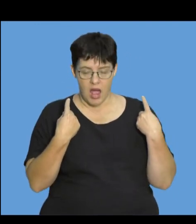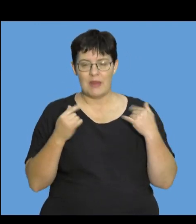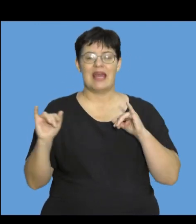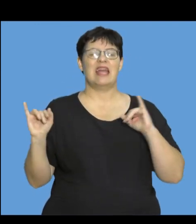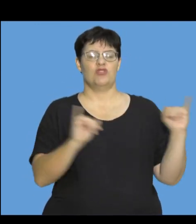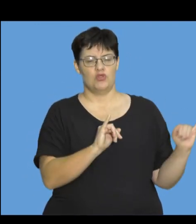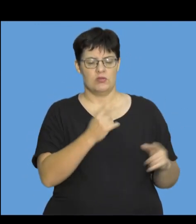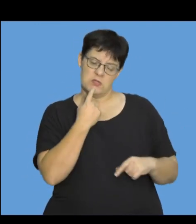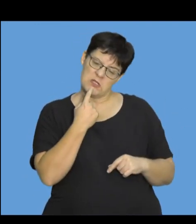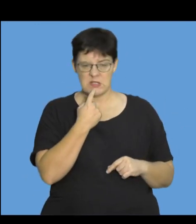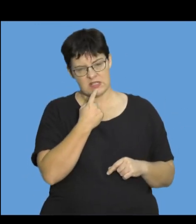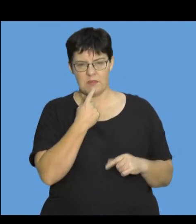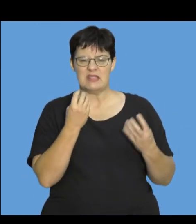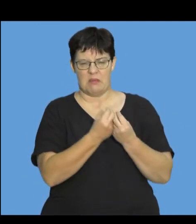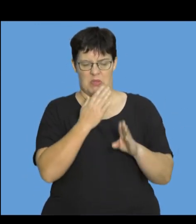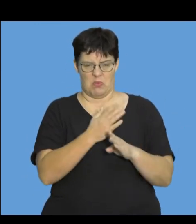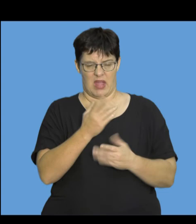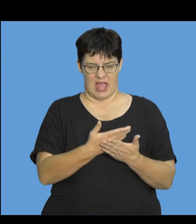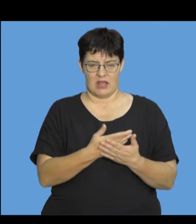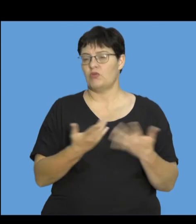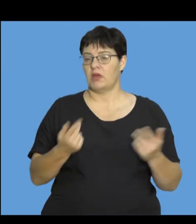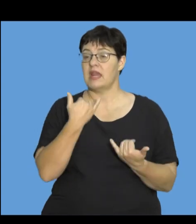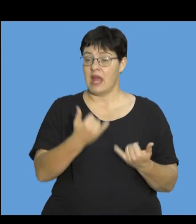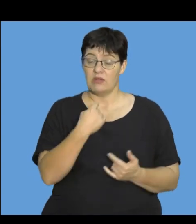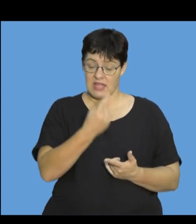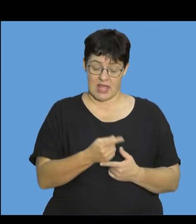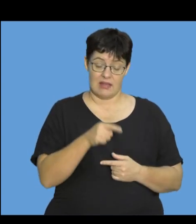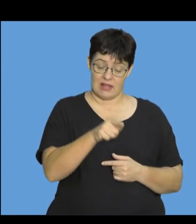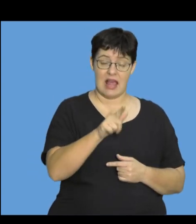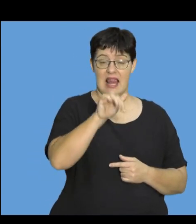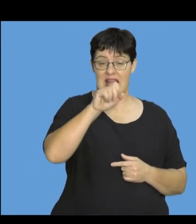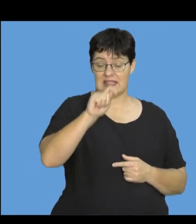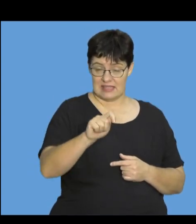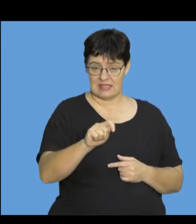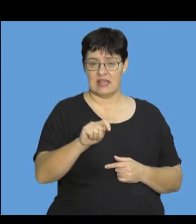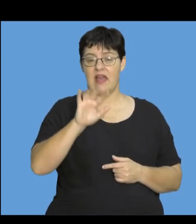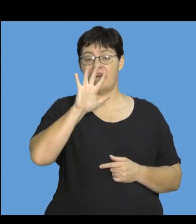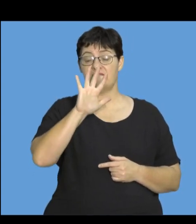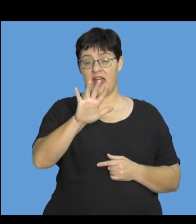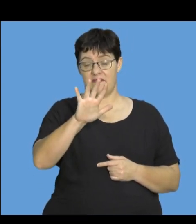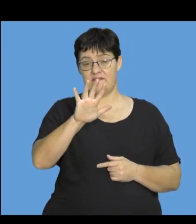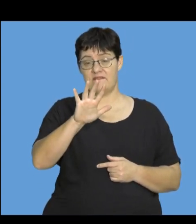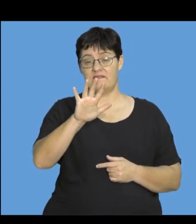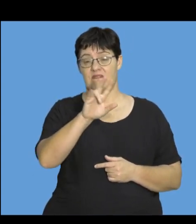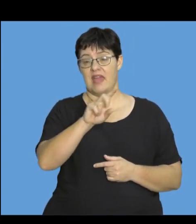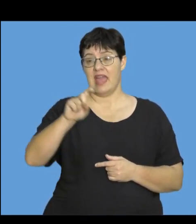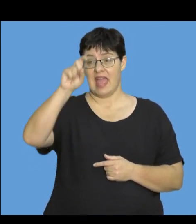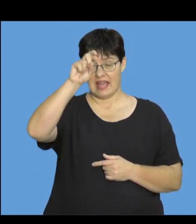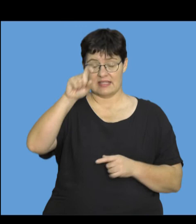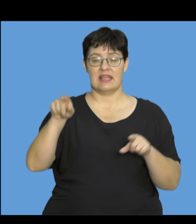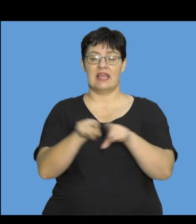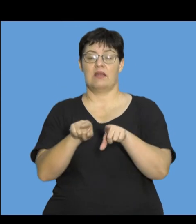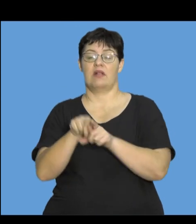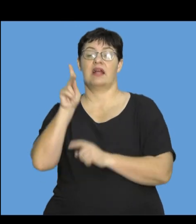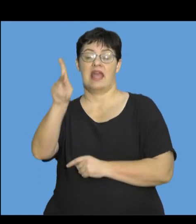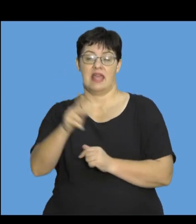this, then introduce something that you can work with. So you can always just say, let the 5 to the exponent